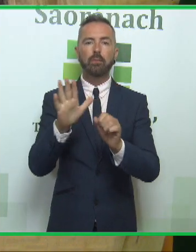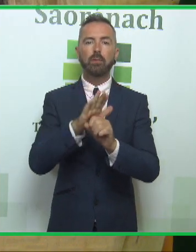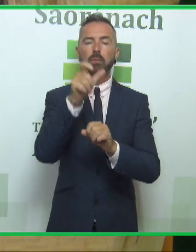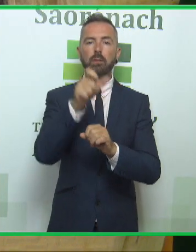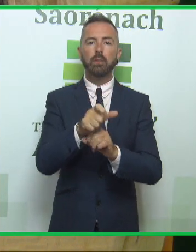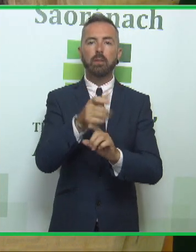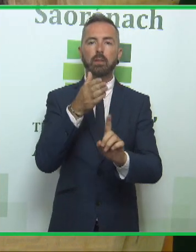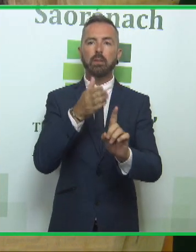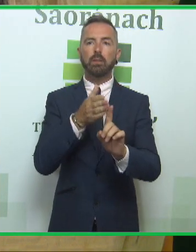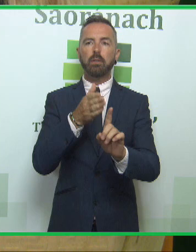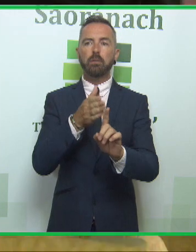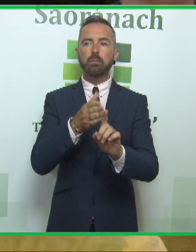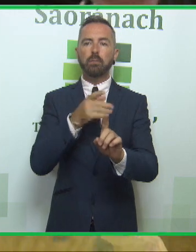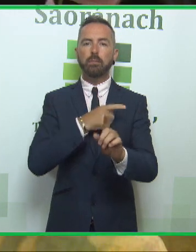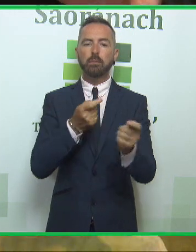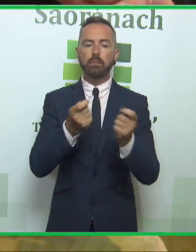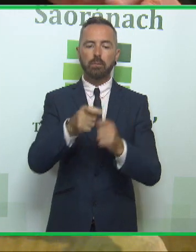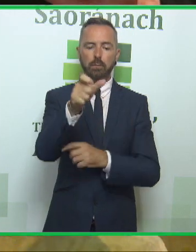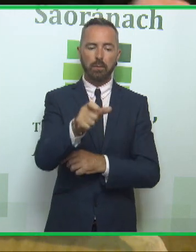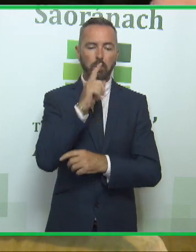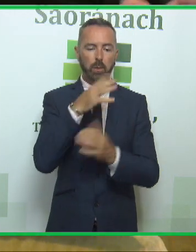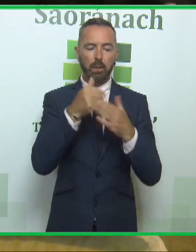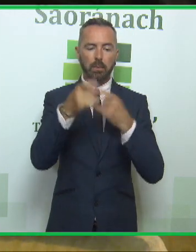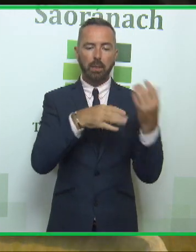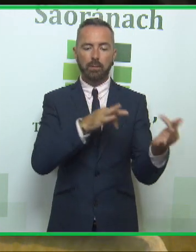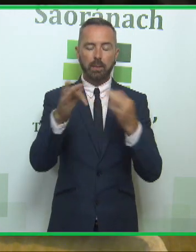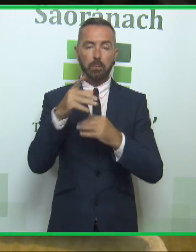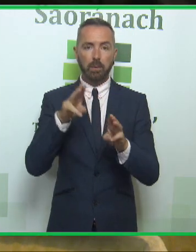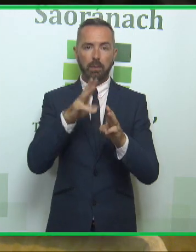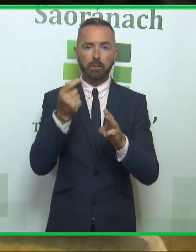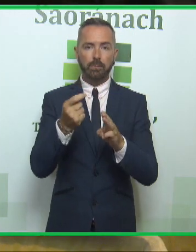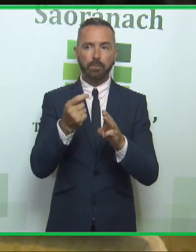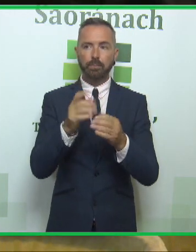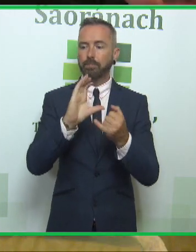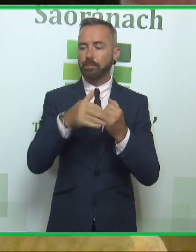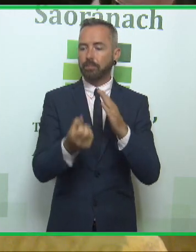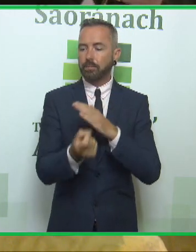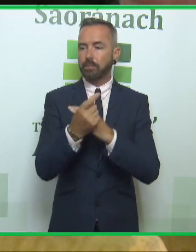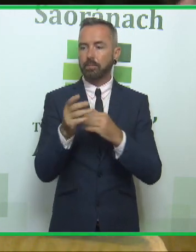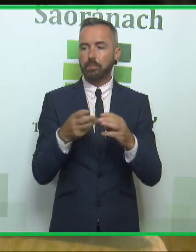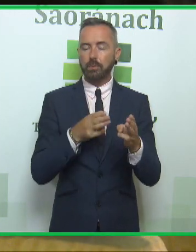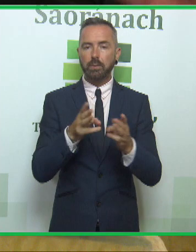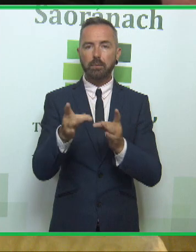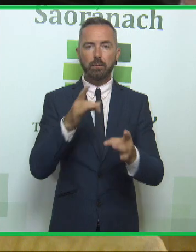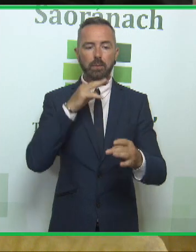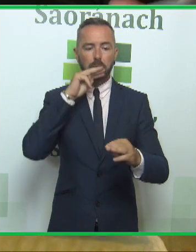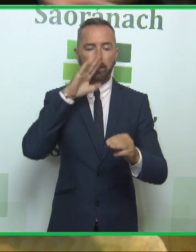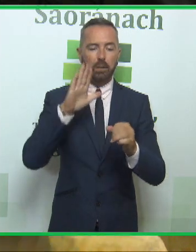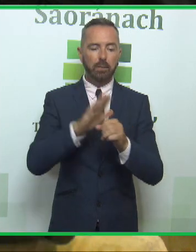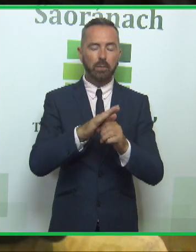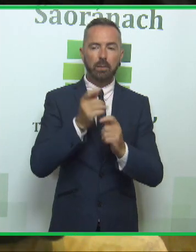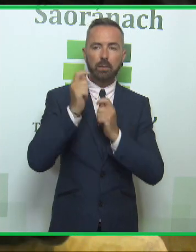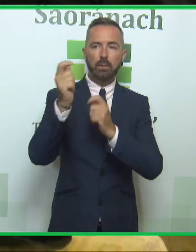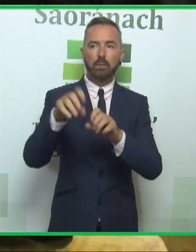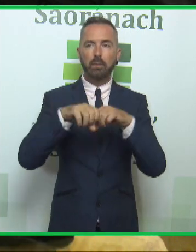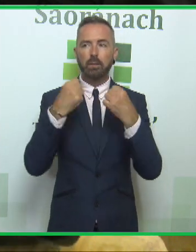through that happens after that, so that people have opportunities to make meaningful contributions to society. That can't be done without